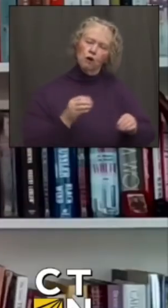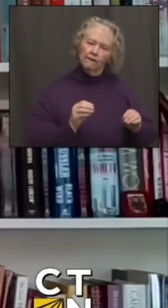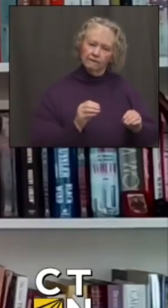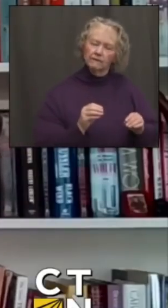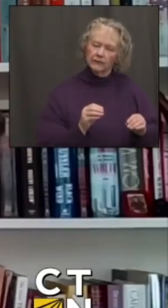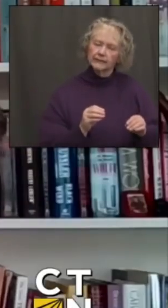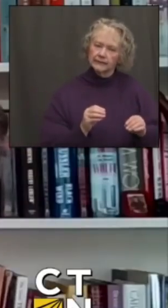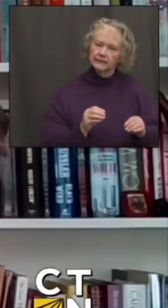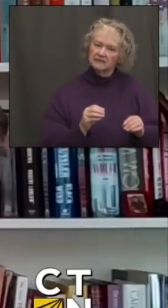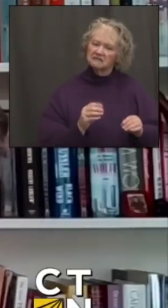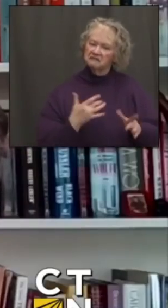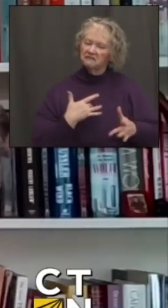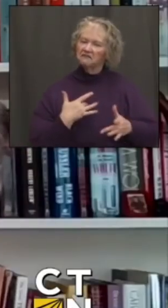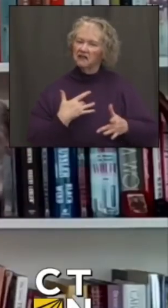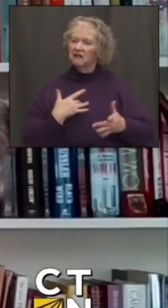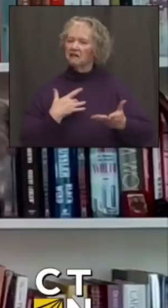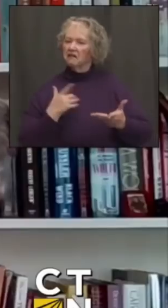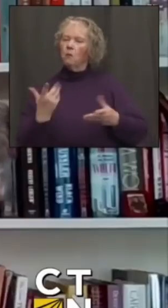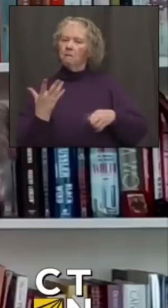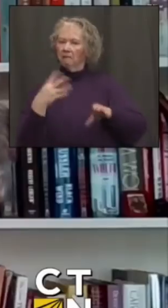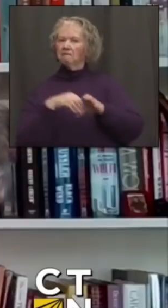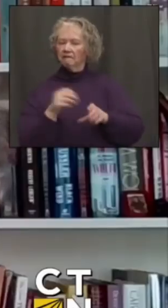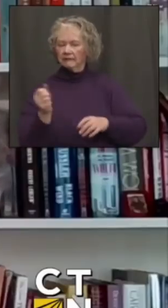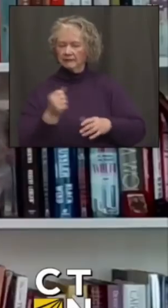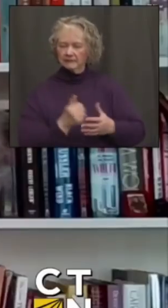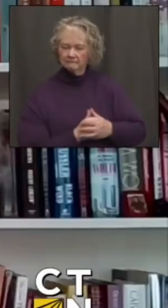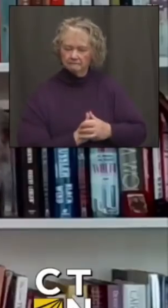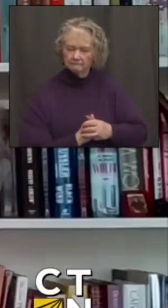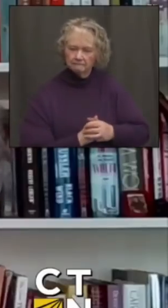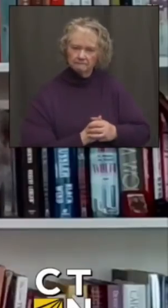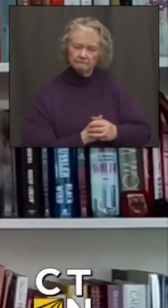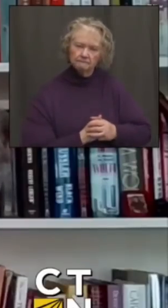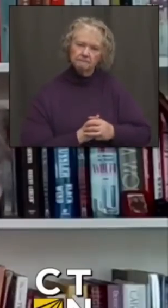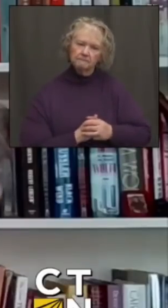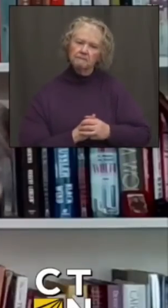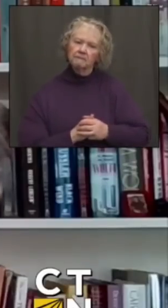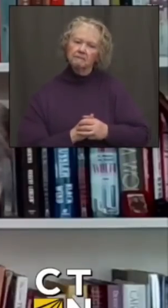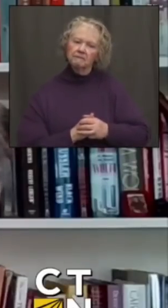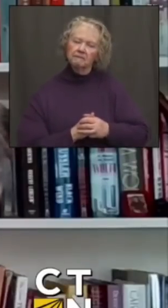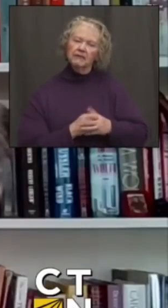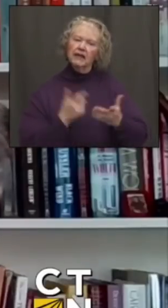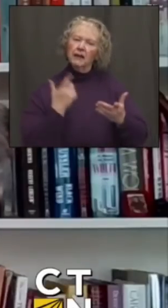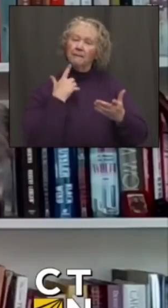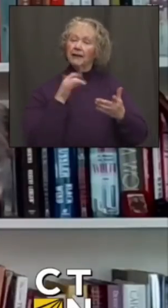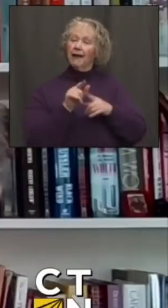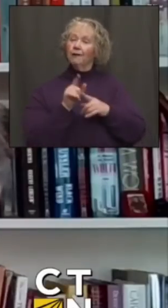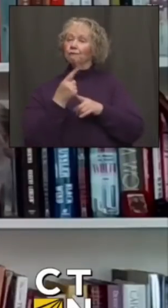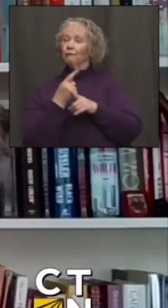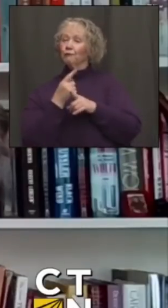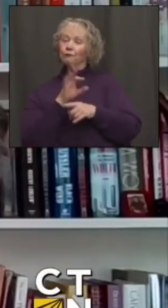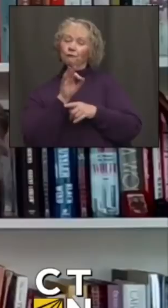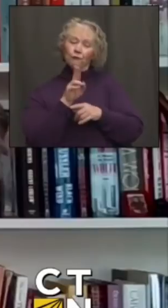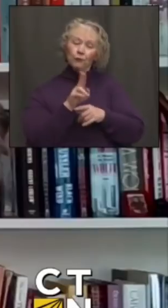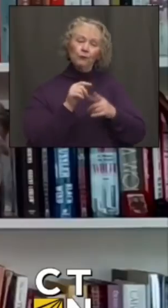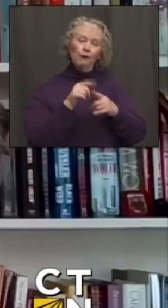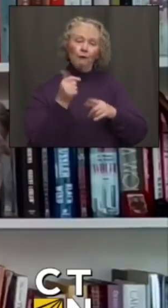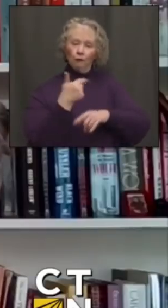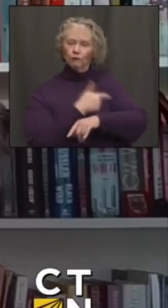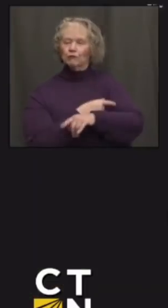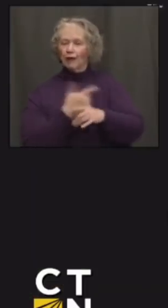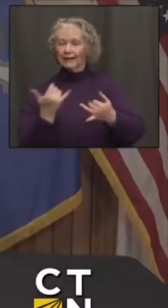get vaccine products that have less tricky storage and handling requirements, that physician offices and